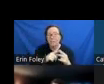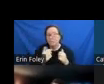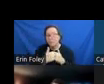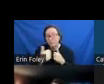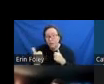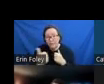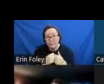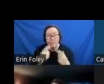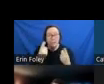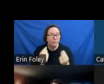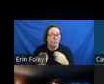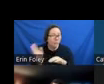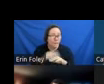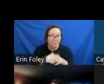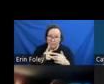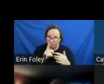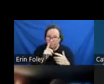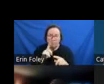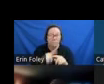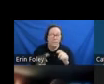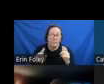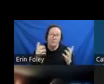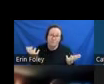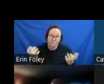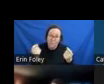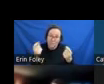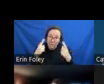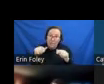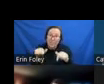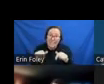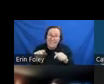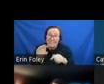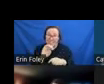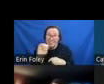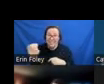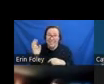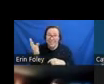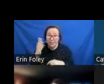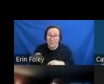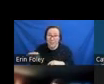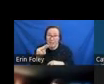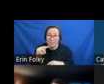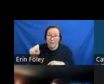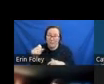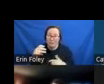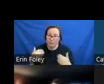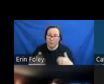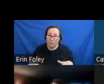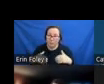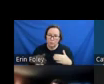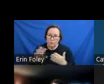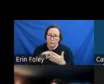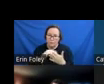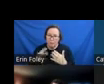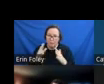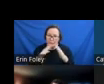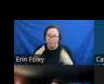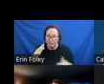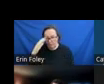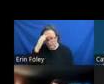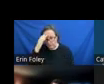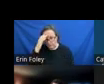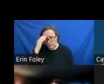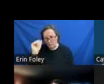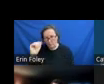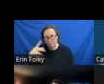And even in Eastern Massachusetts, where housing is incredibly expensive, supportive